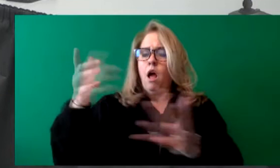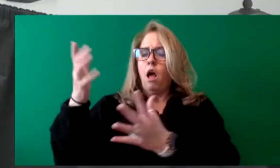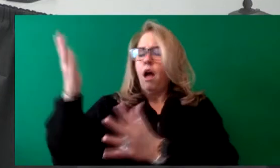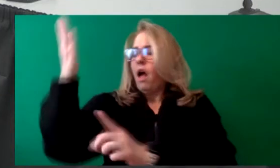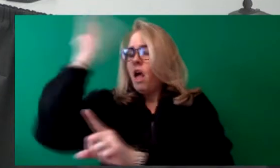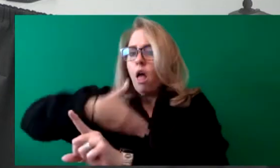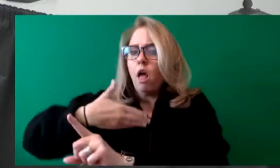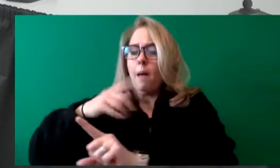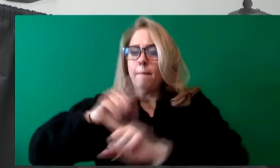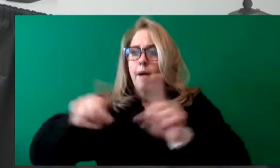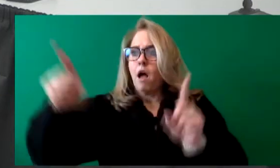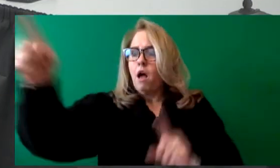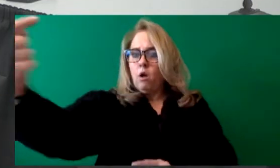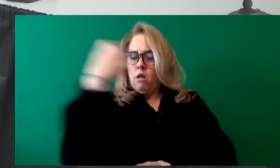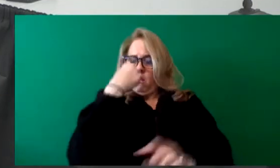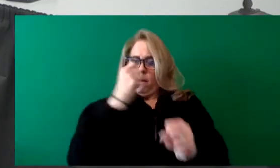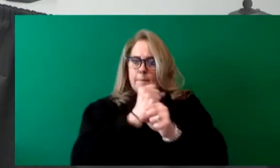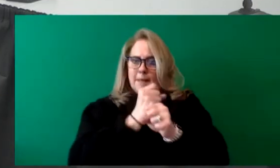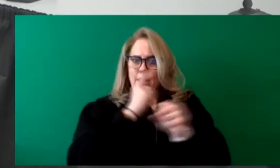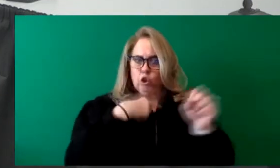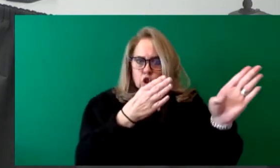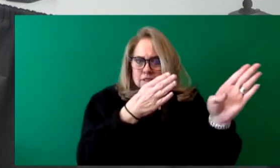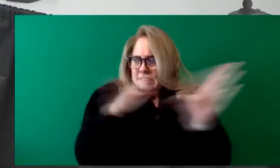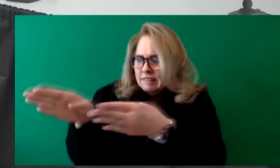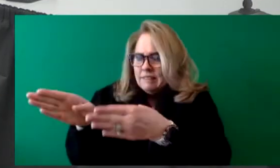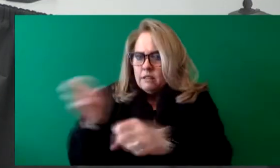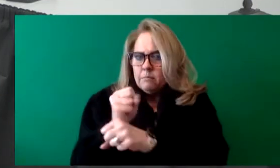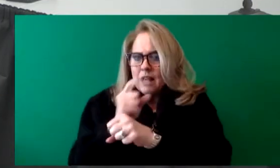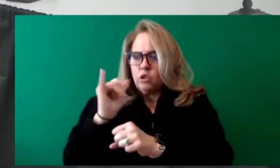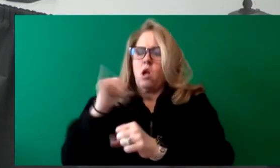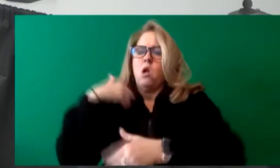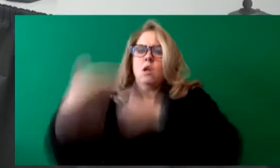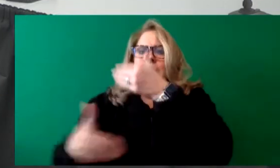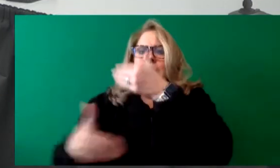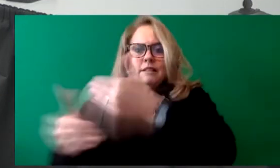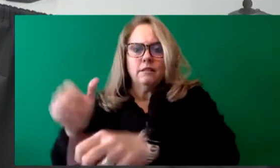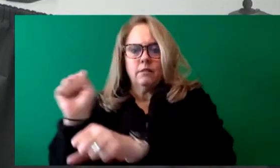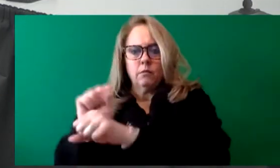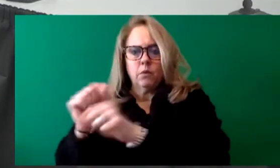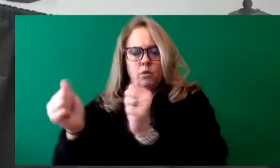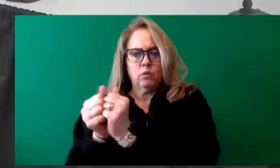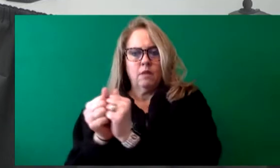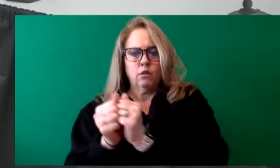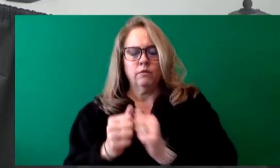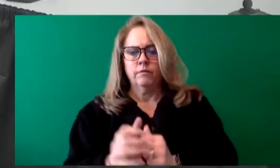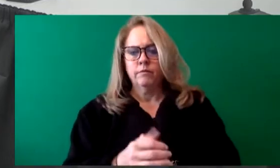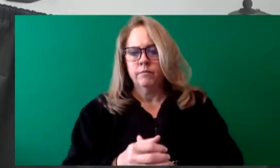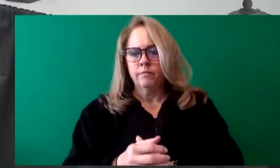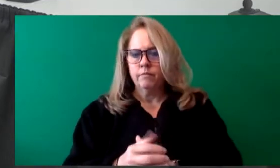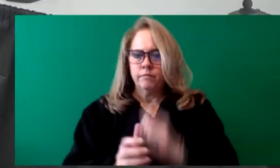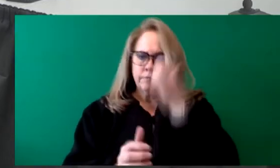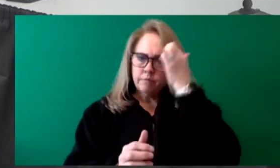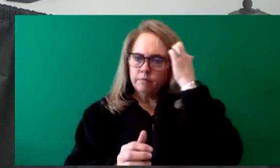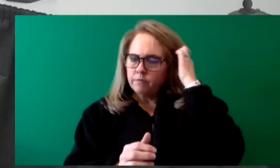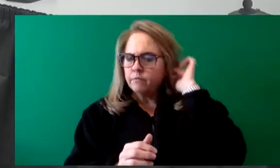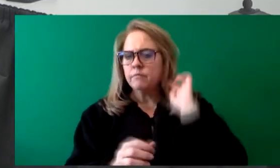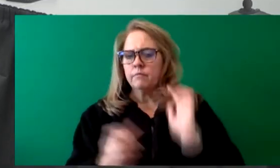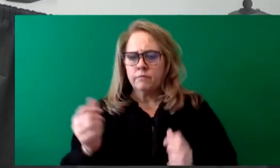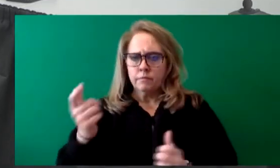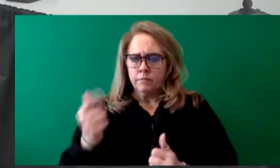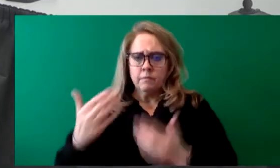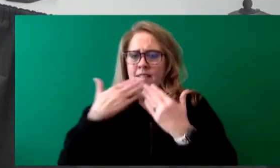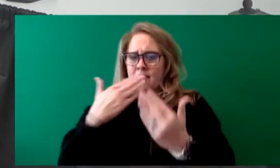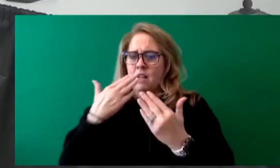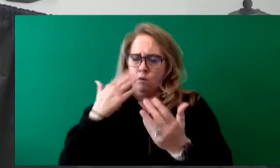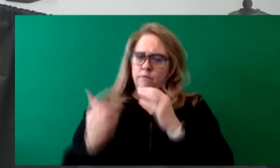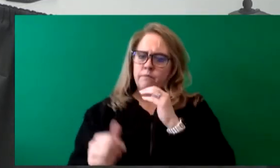recognizing their needs, and doing everything that you can within your scope of authority to care for those needs. Thank you so much to you and your team for everything